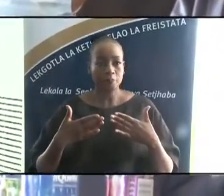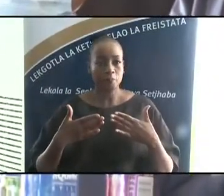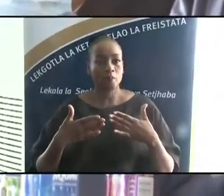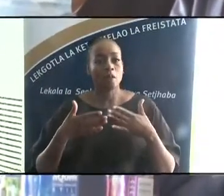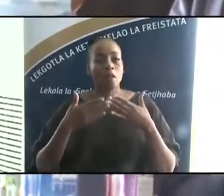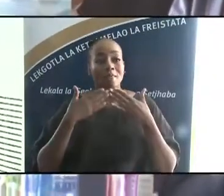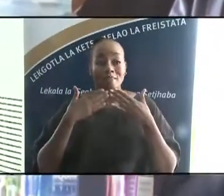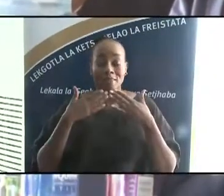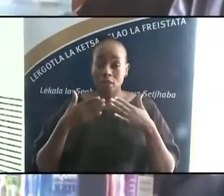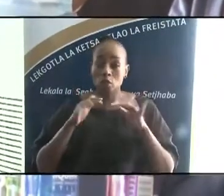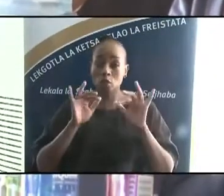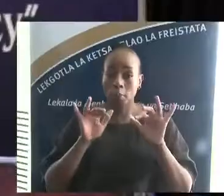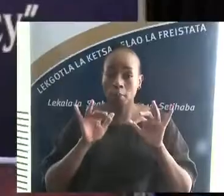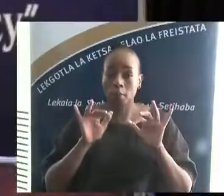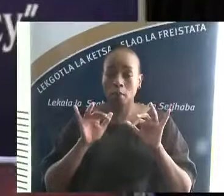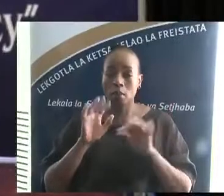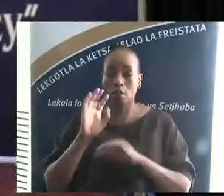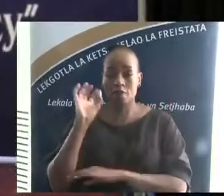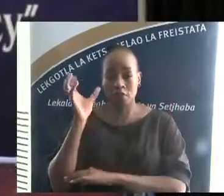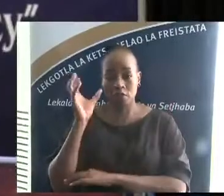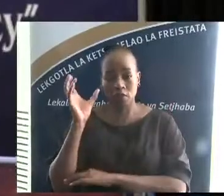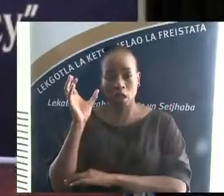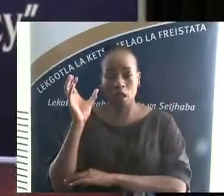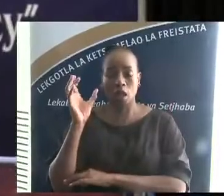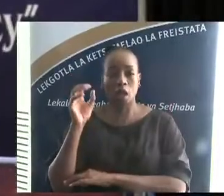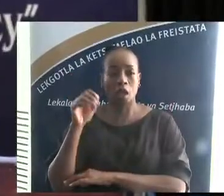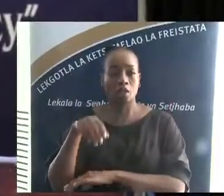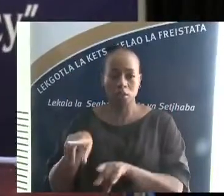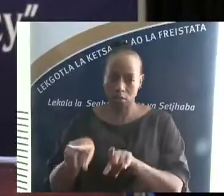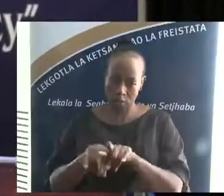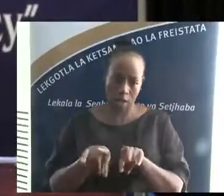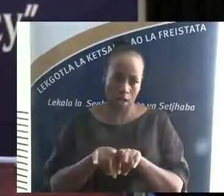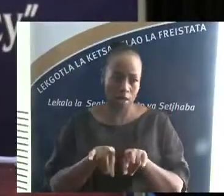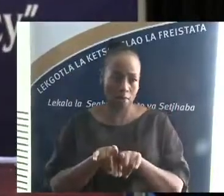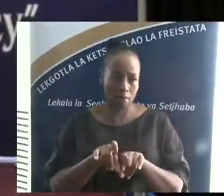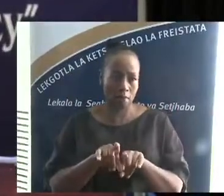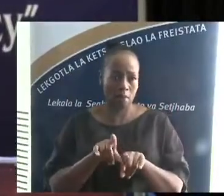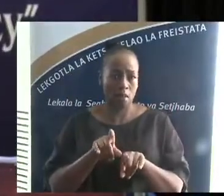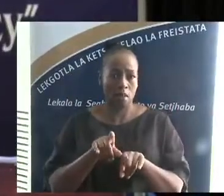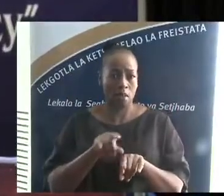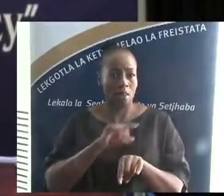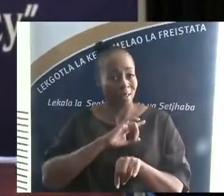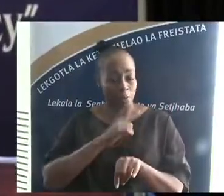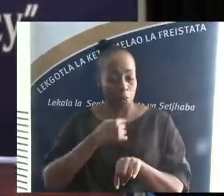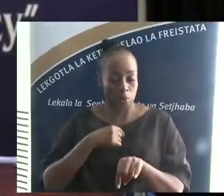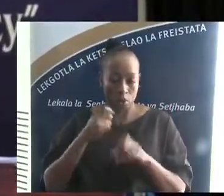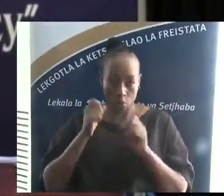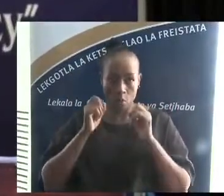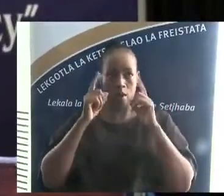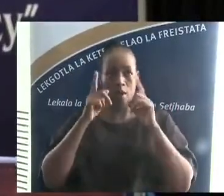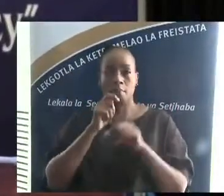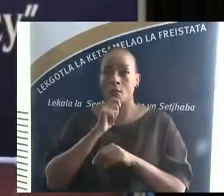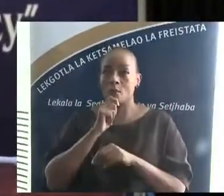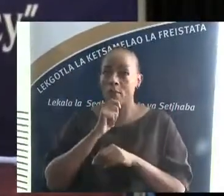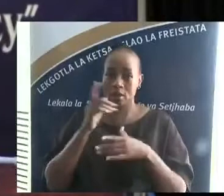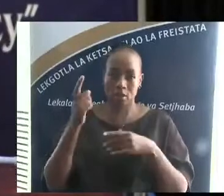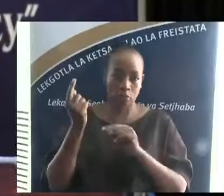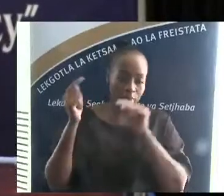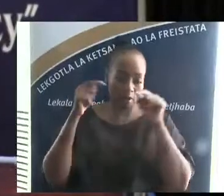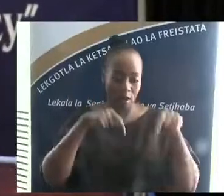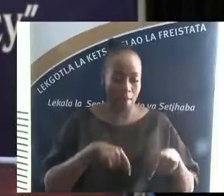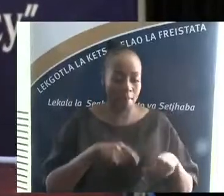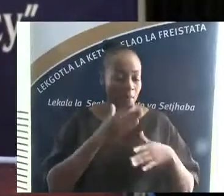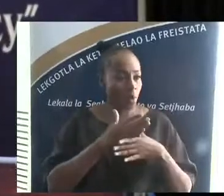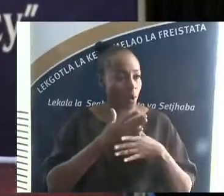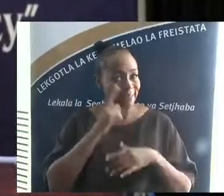Thank you to the people of the Free State Province, to you too. You're the reason why we wake up every morning. You're the reason why we don't